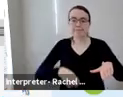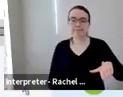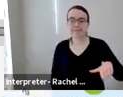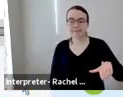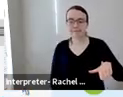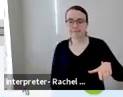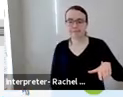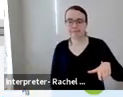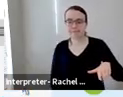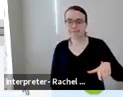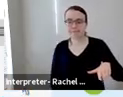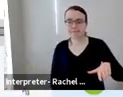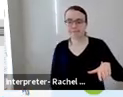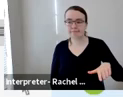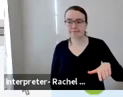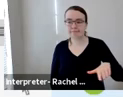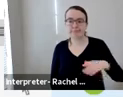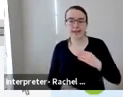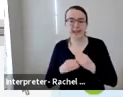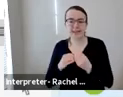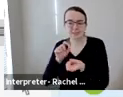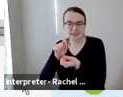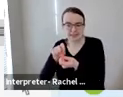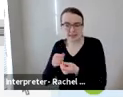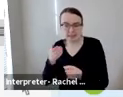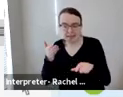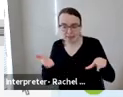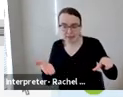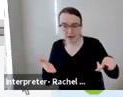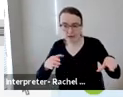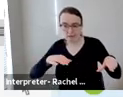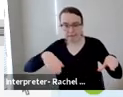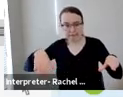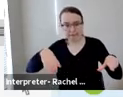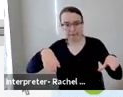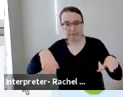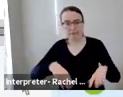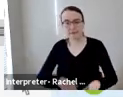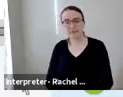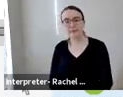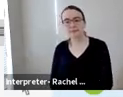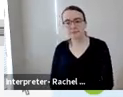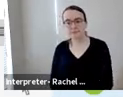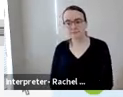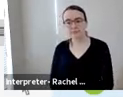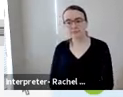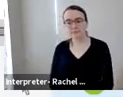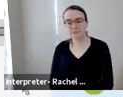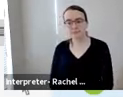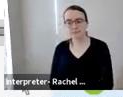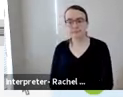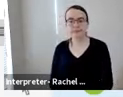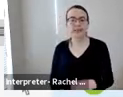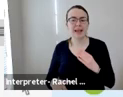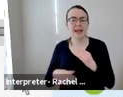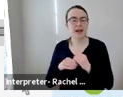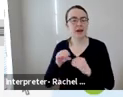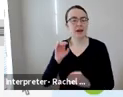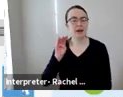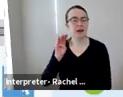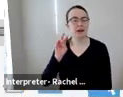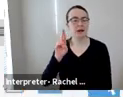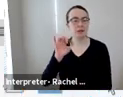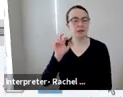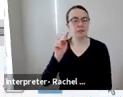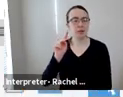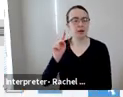I'll give myself just a little bit of detail here. And I'm going to give myself a breakpoint here just so I have something to talk